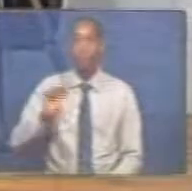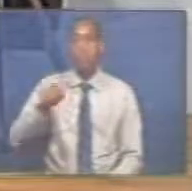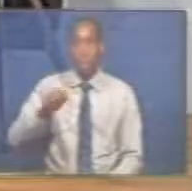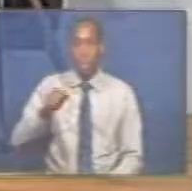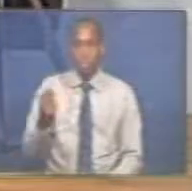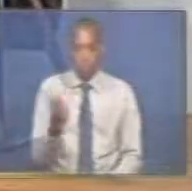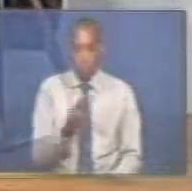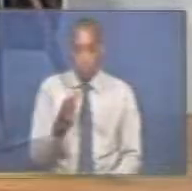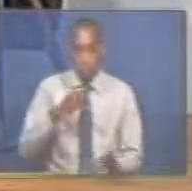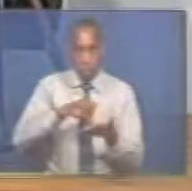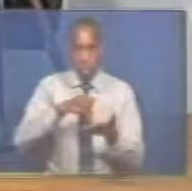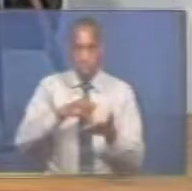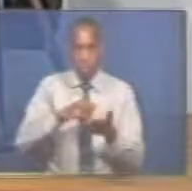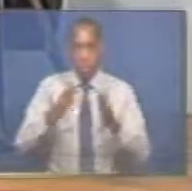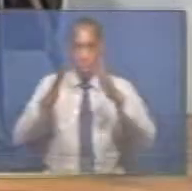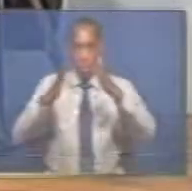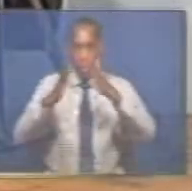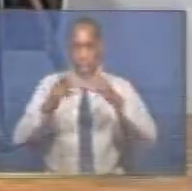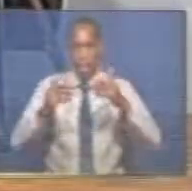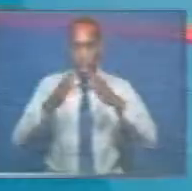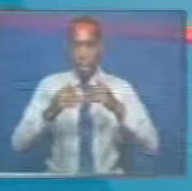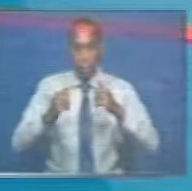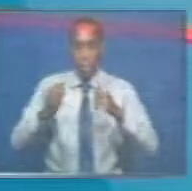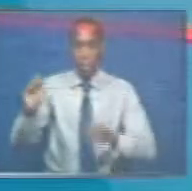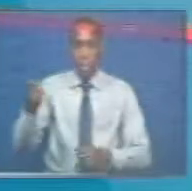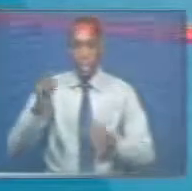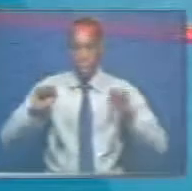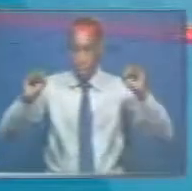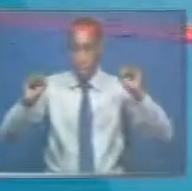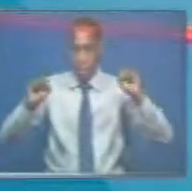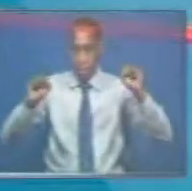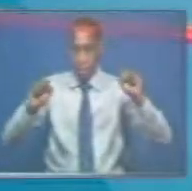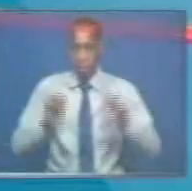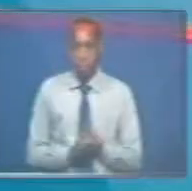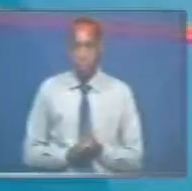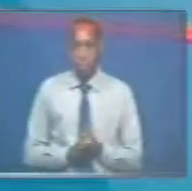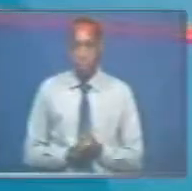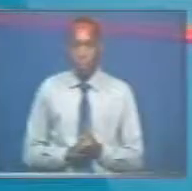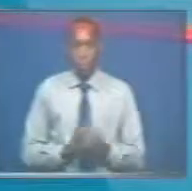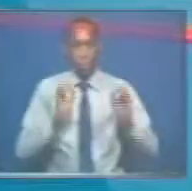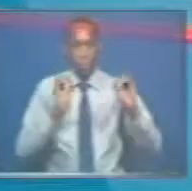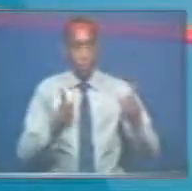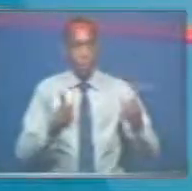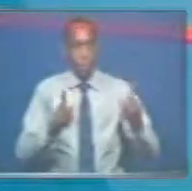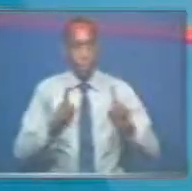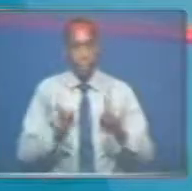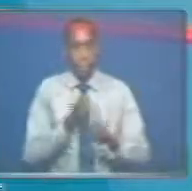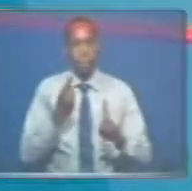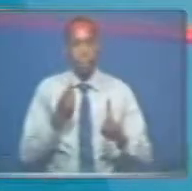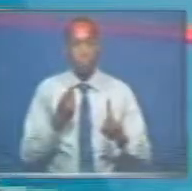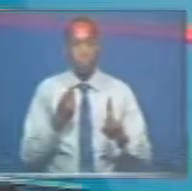these are part of Arsenal Kenya supporters. Supporters Club, yes. Okay, let's first start